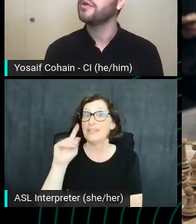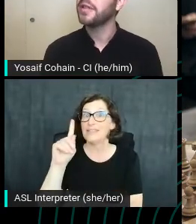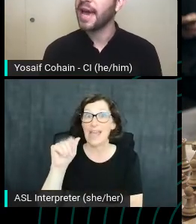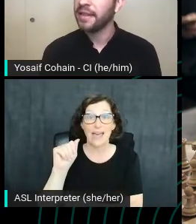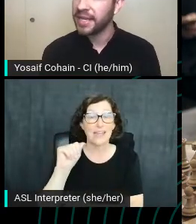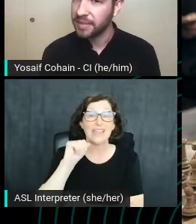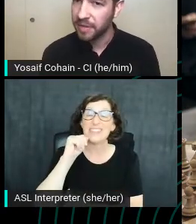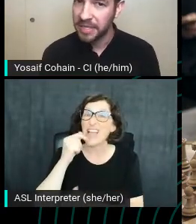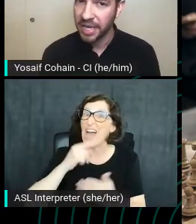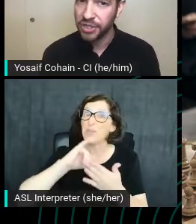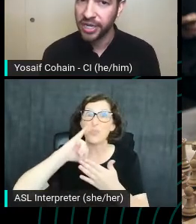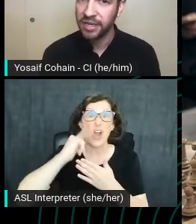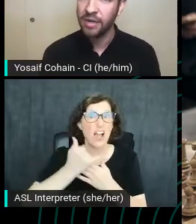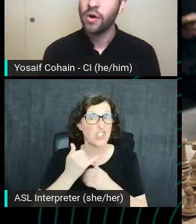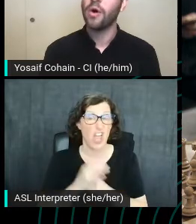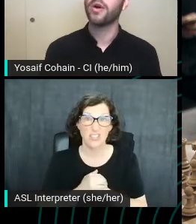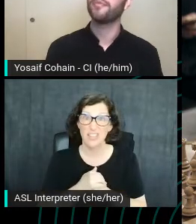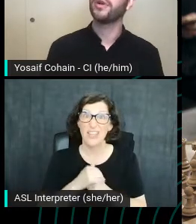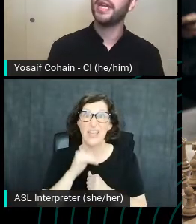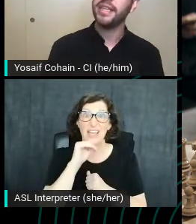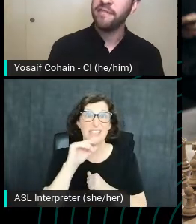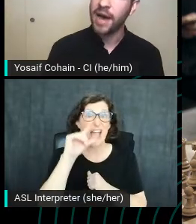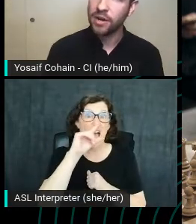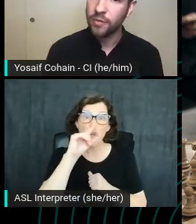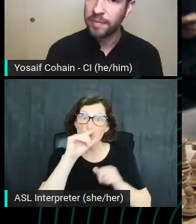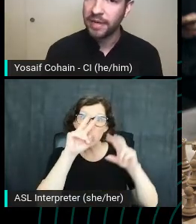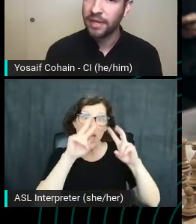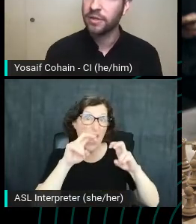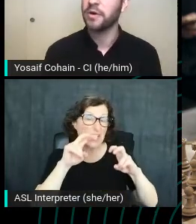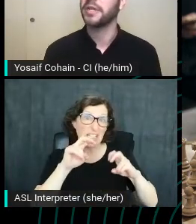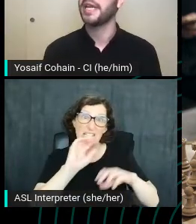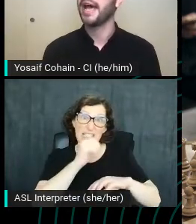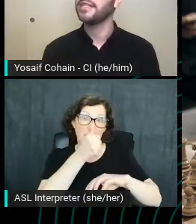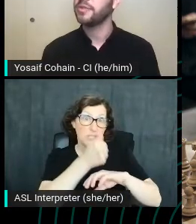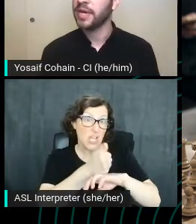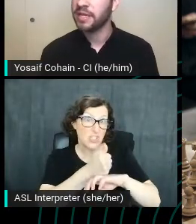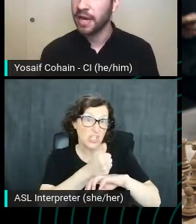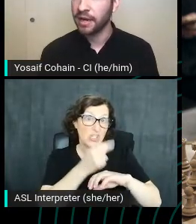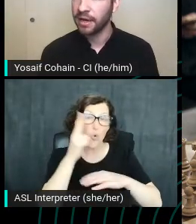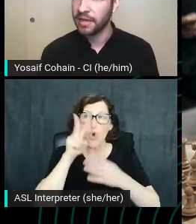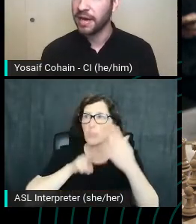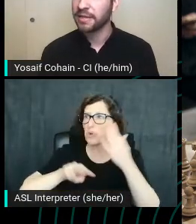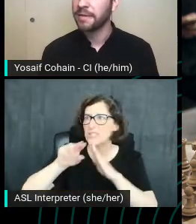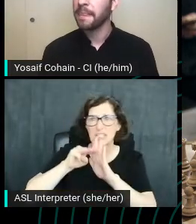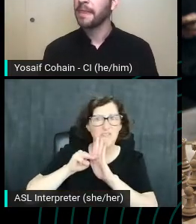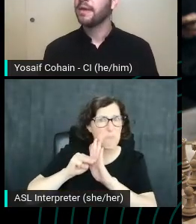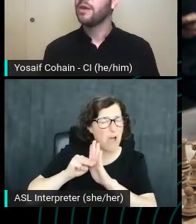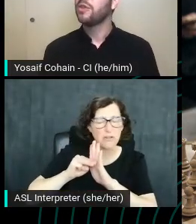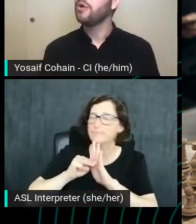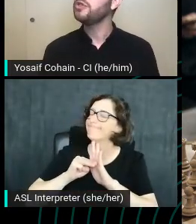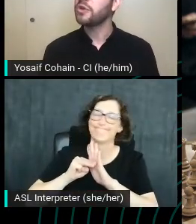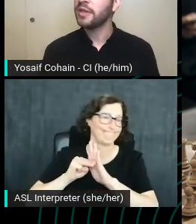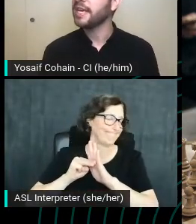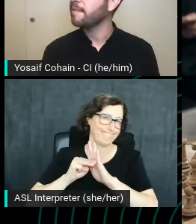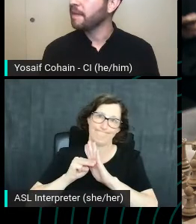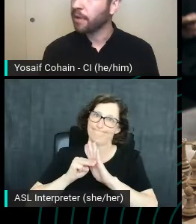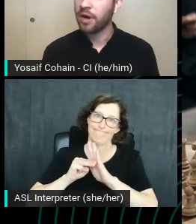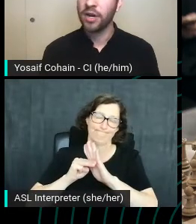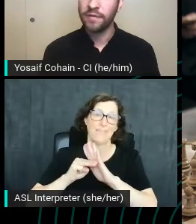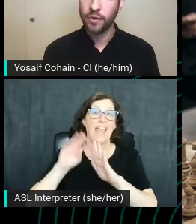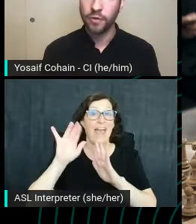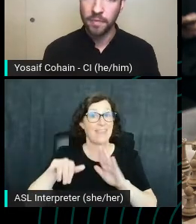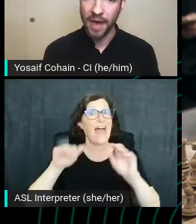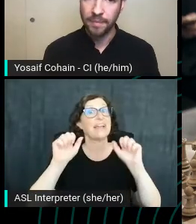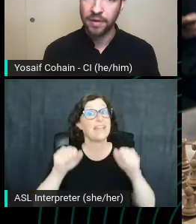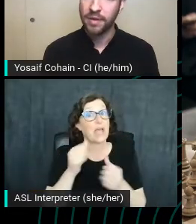a Google Analytics implementation or a predictive model we build or an analysis we conduct. Those certainly can be part